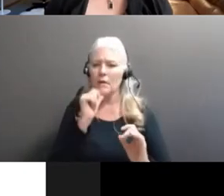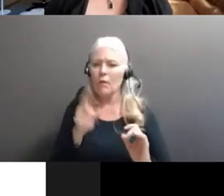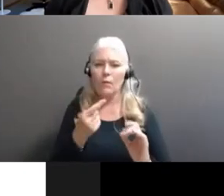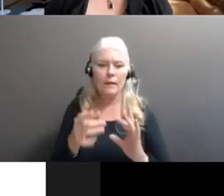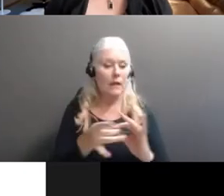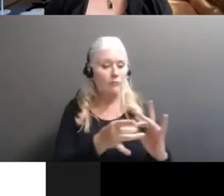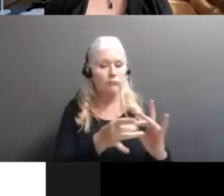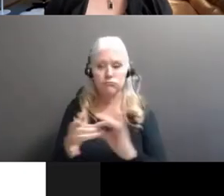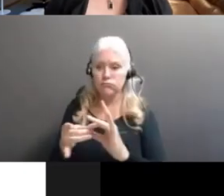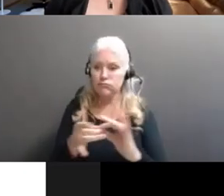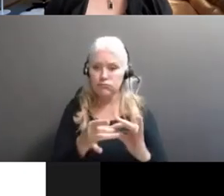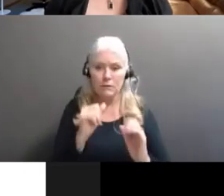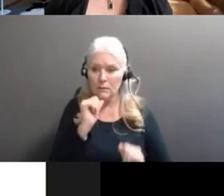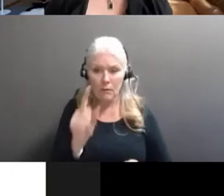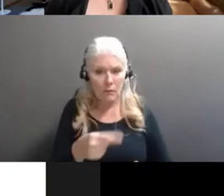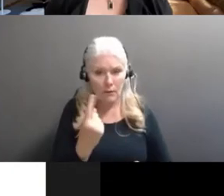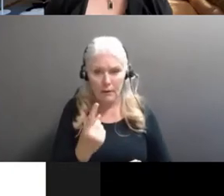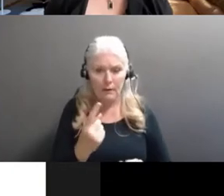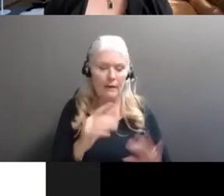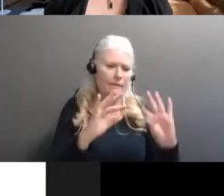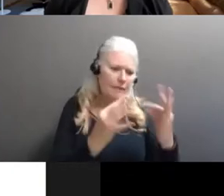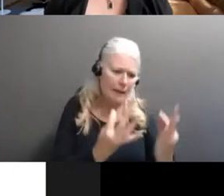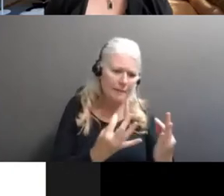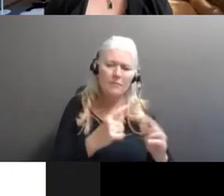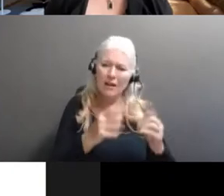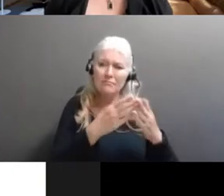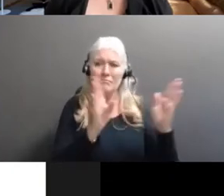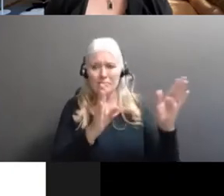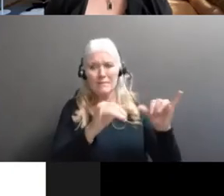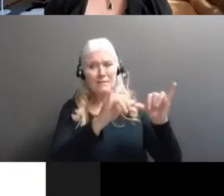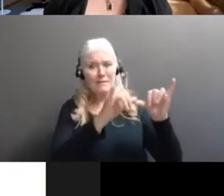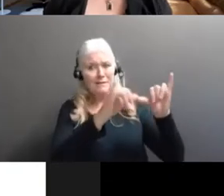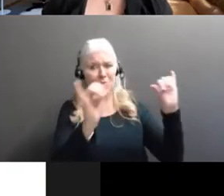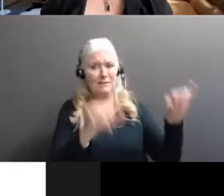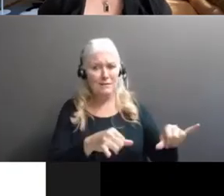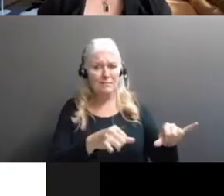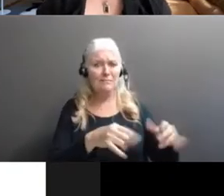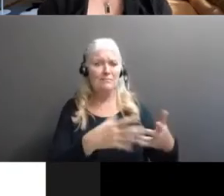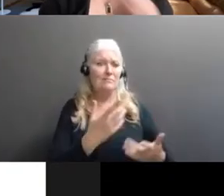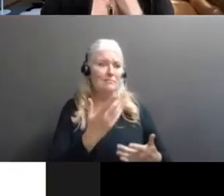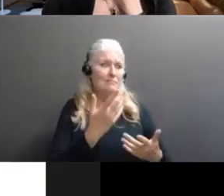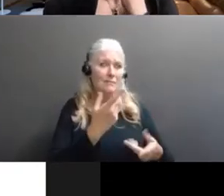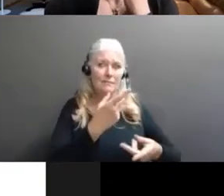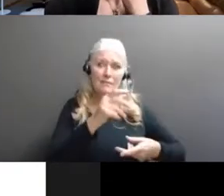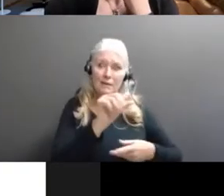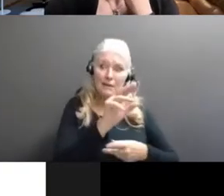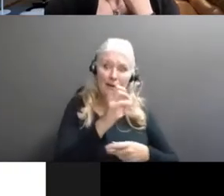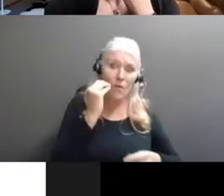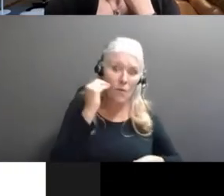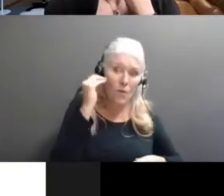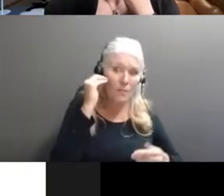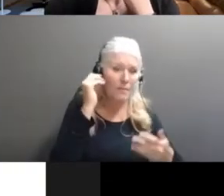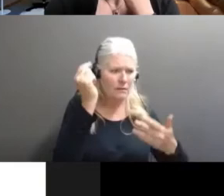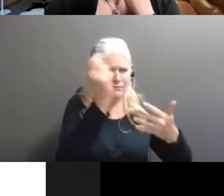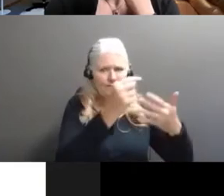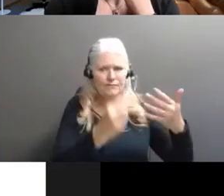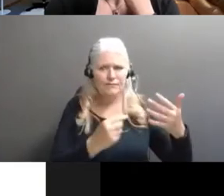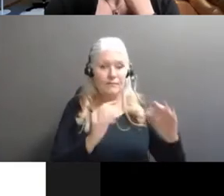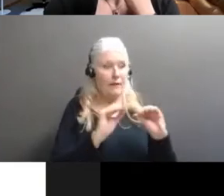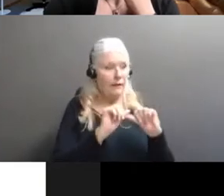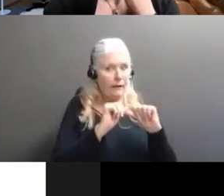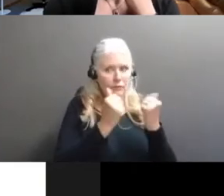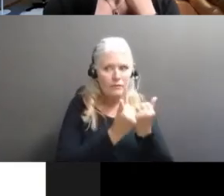also fundamentally about the structures and systems that we put in place that shape those relationships, that make healthy and